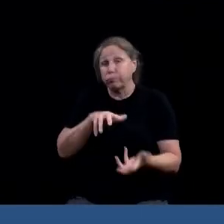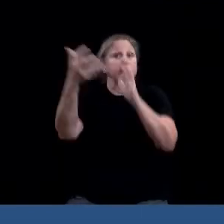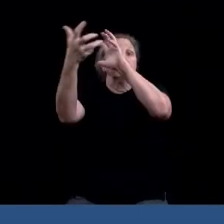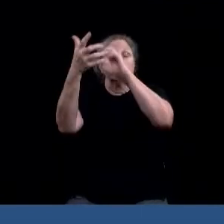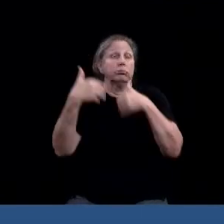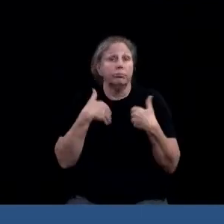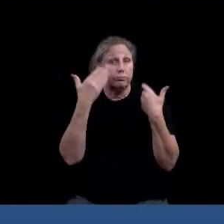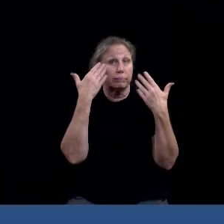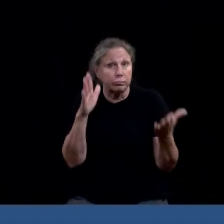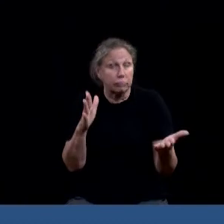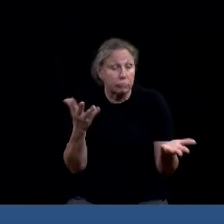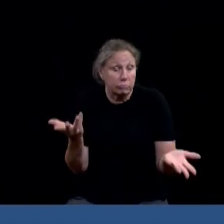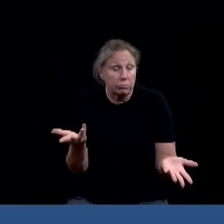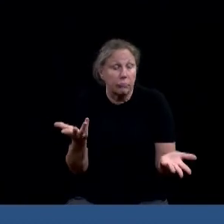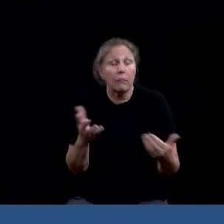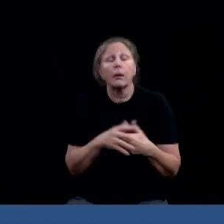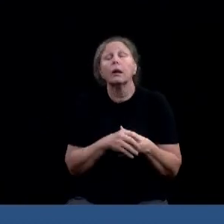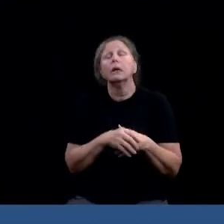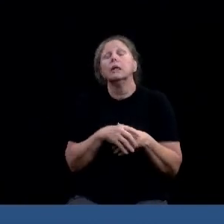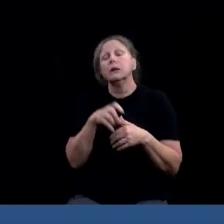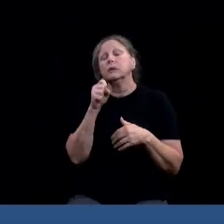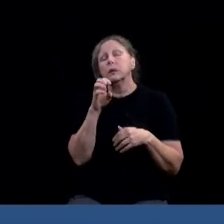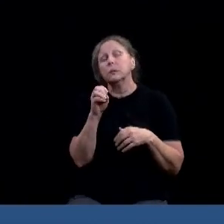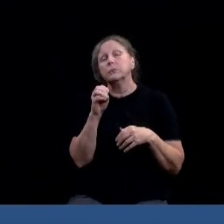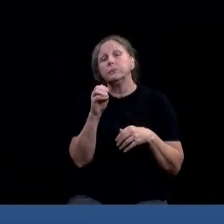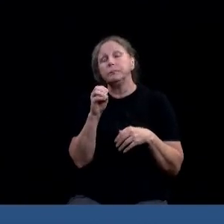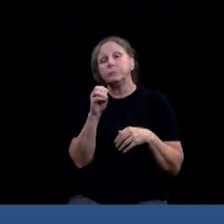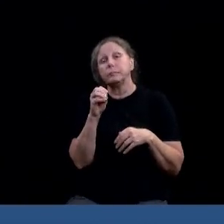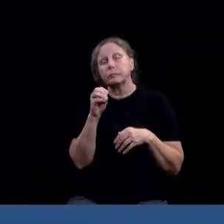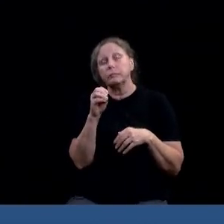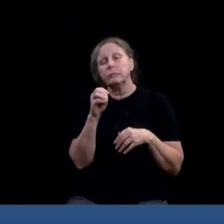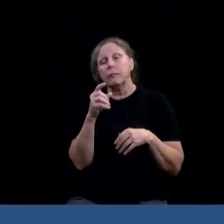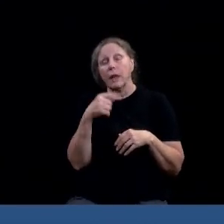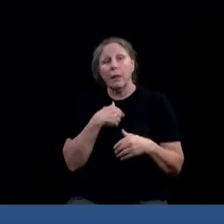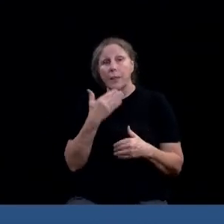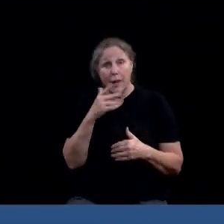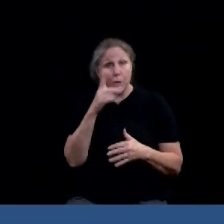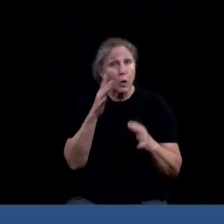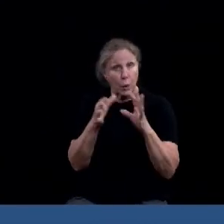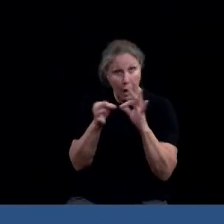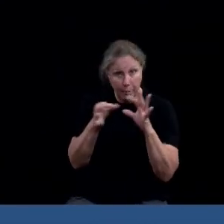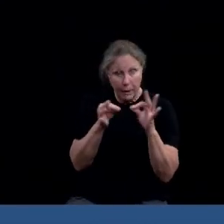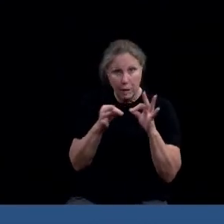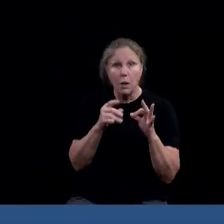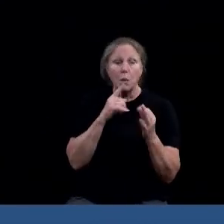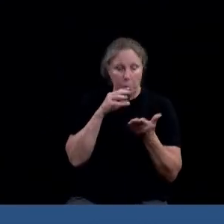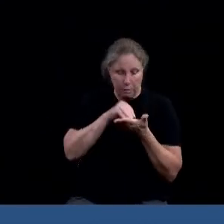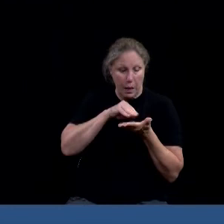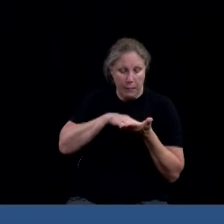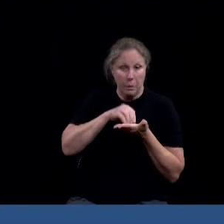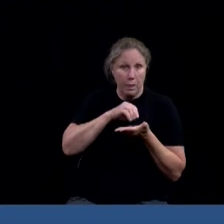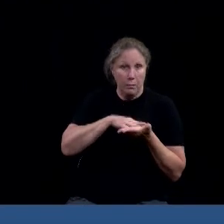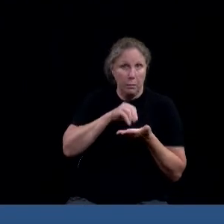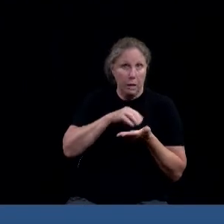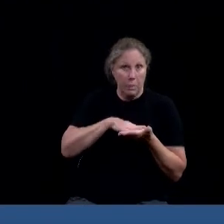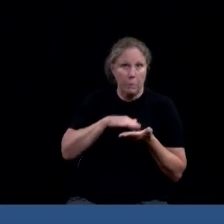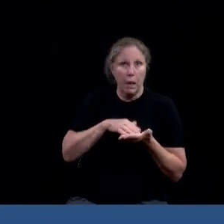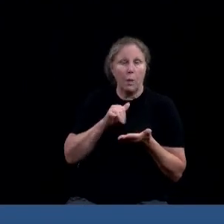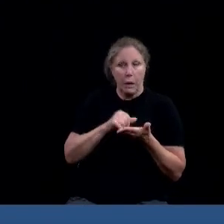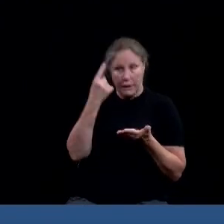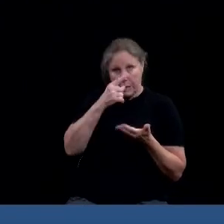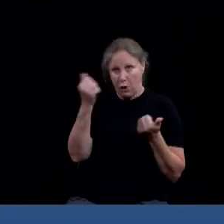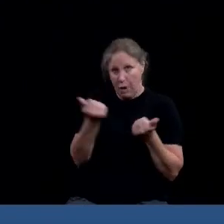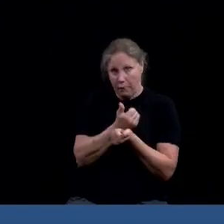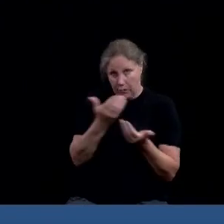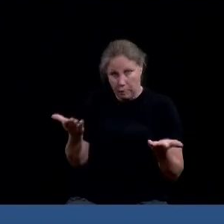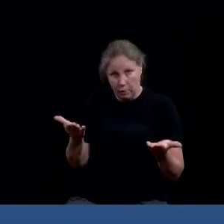So I appreciate your comments. I'll certainly make sure that we try to consider all of that. But we have tried to consider